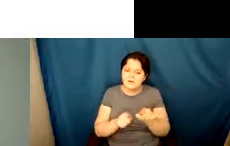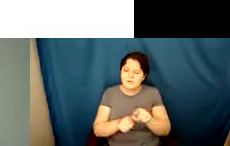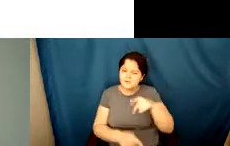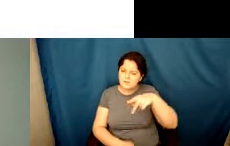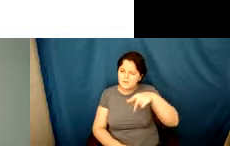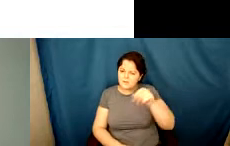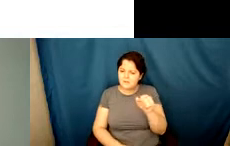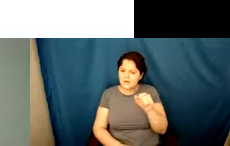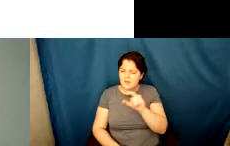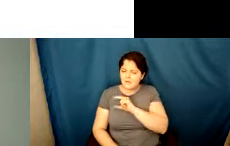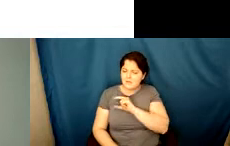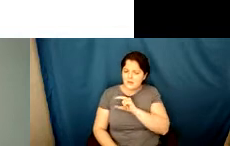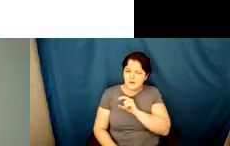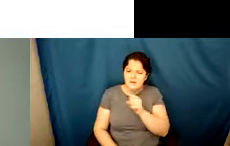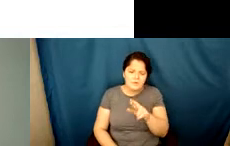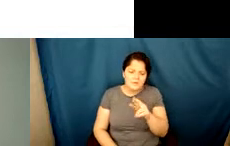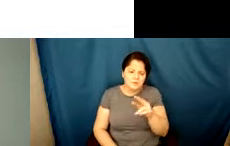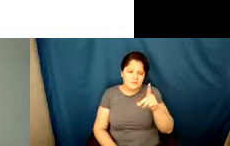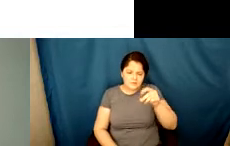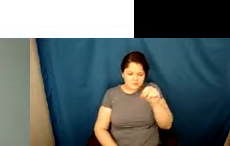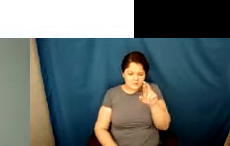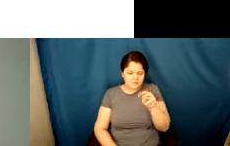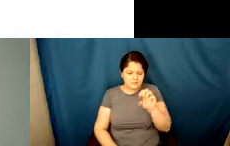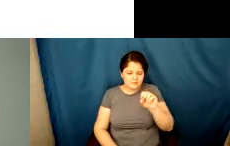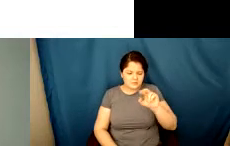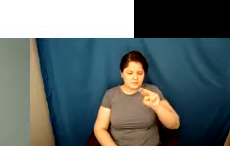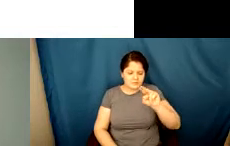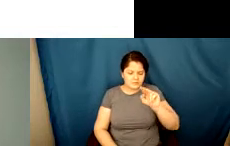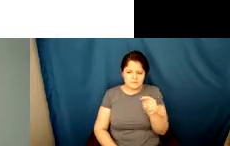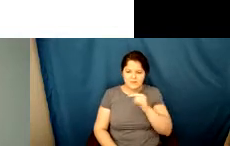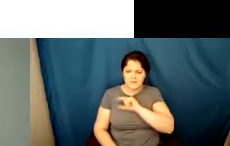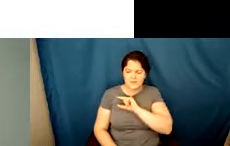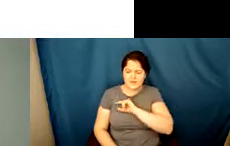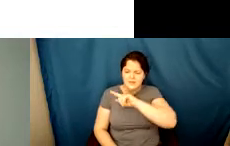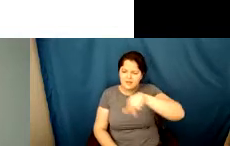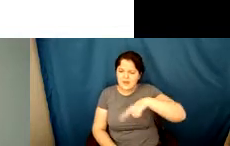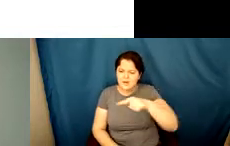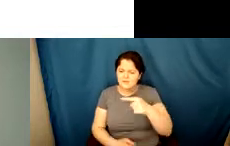Authority Police or Dormont Police be responsible for public safety